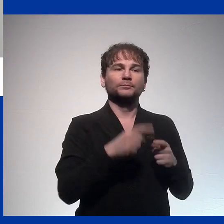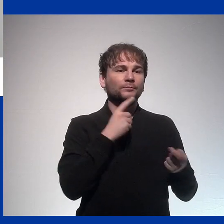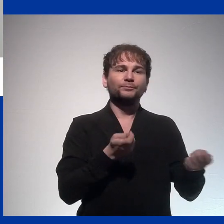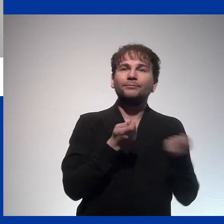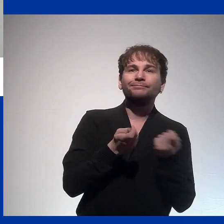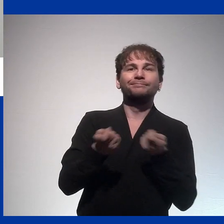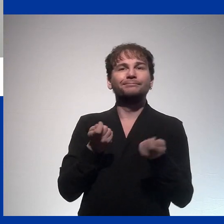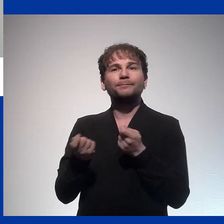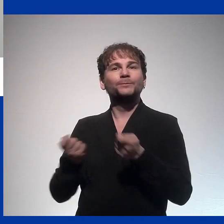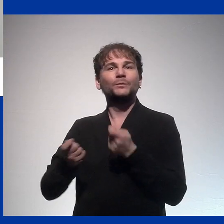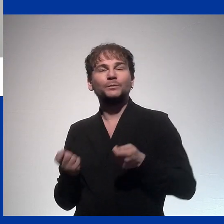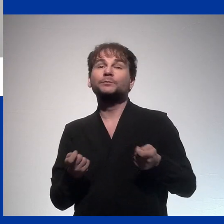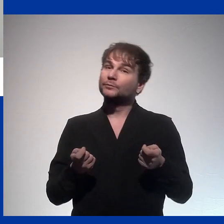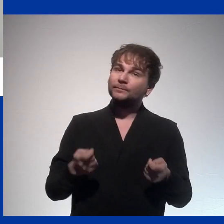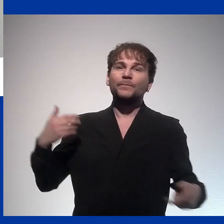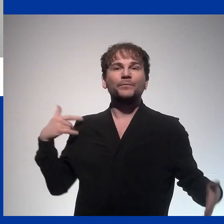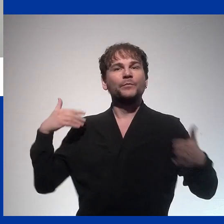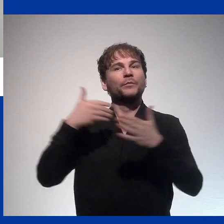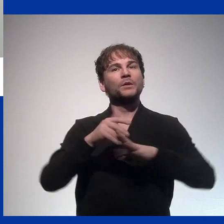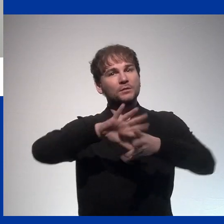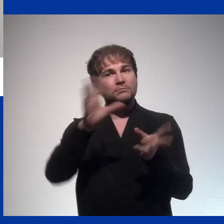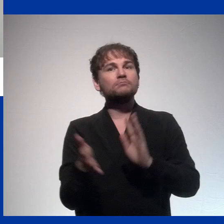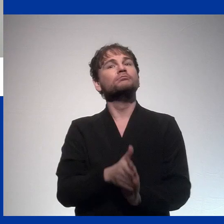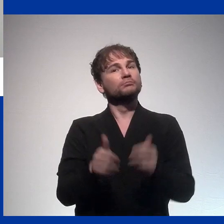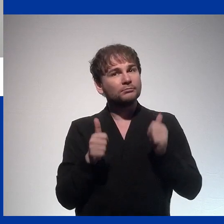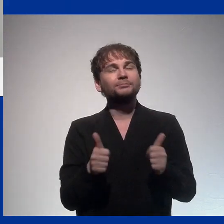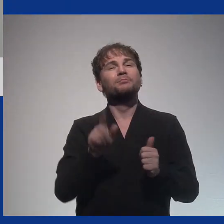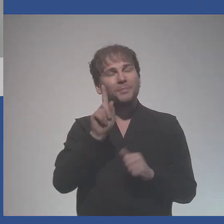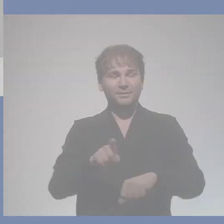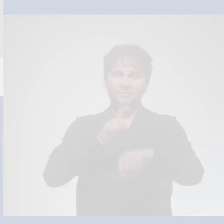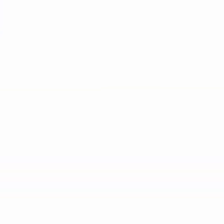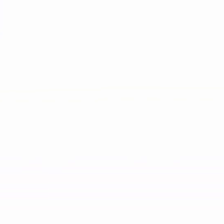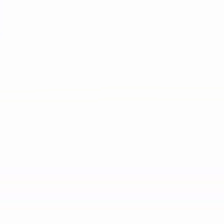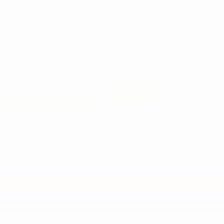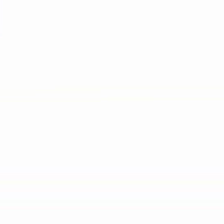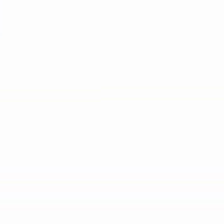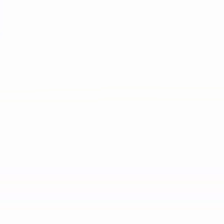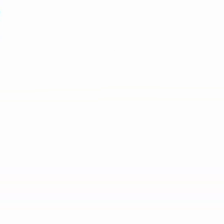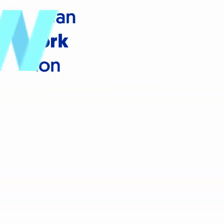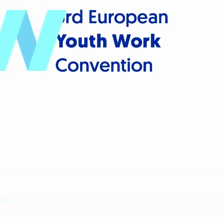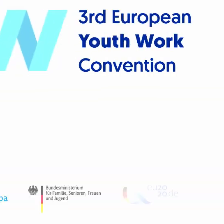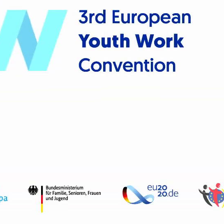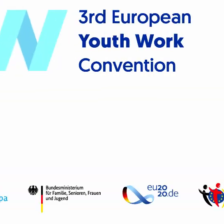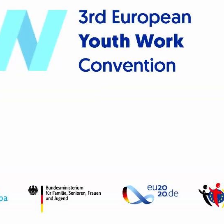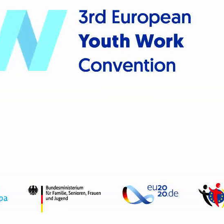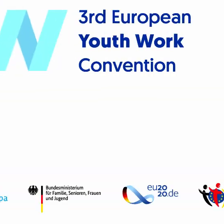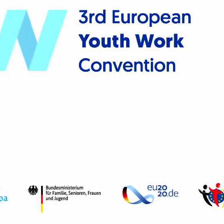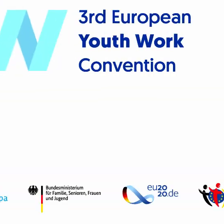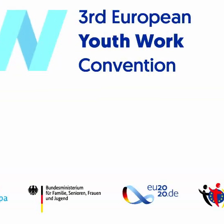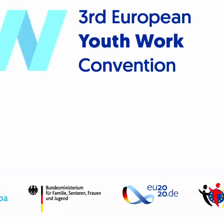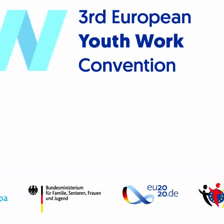sure it won't take 5 more years for us to meet again. Thank you. Thank you very much, Marcel, Marin.